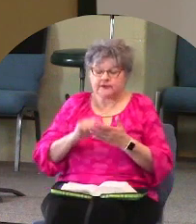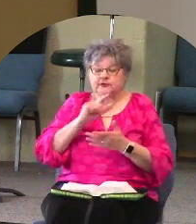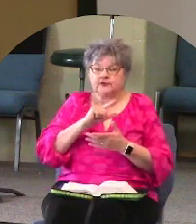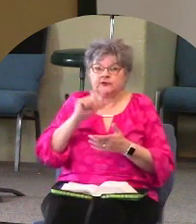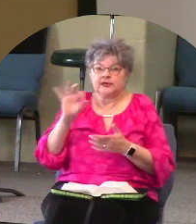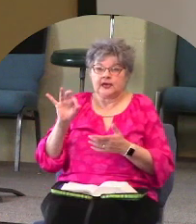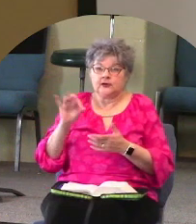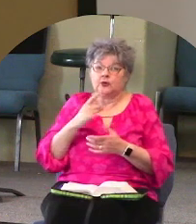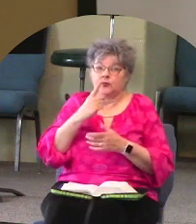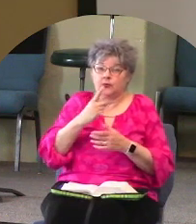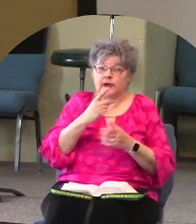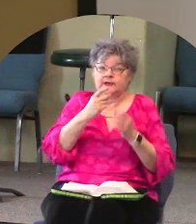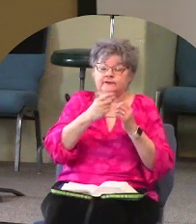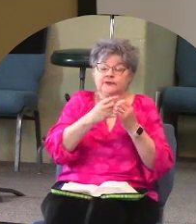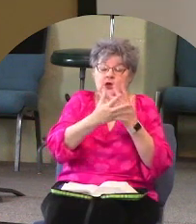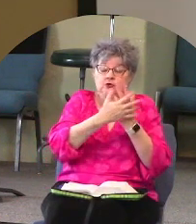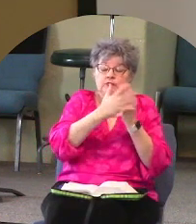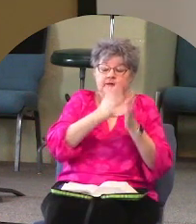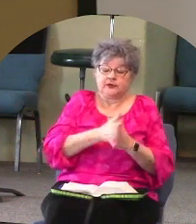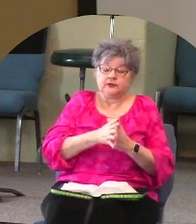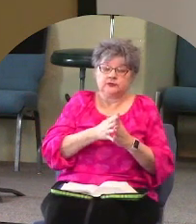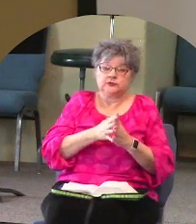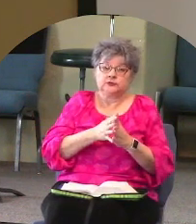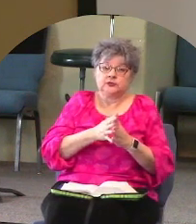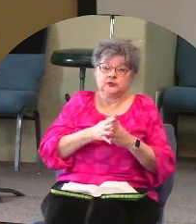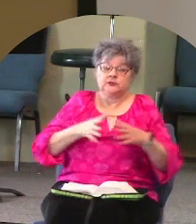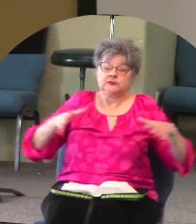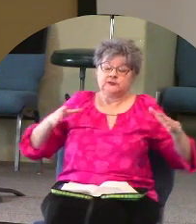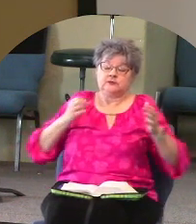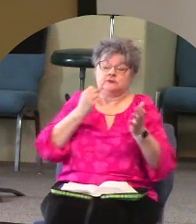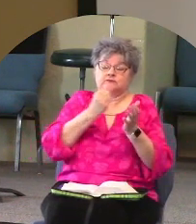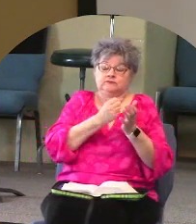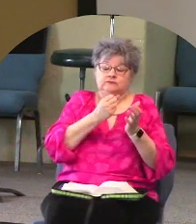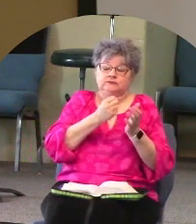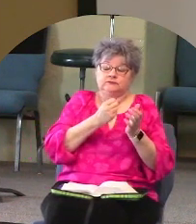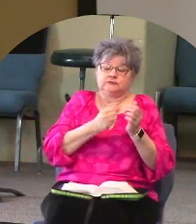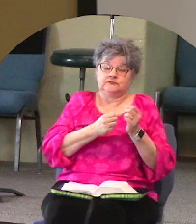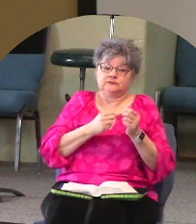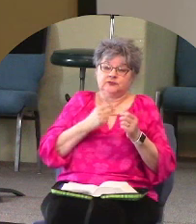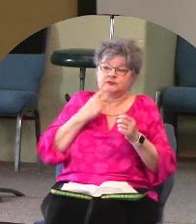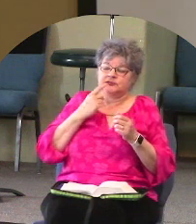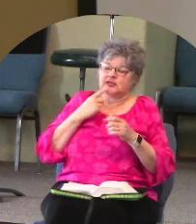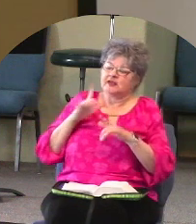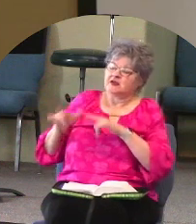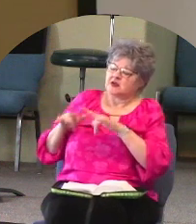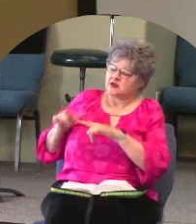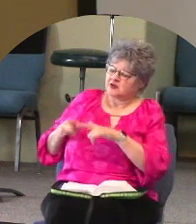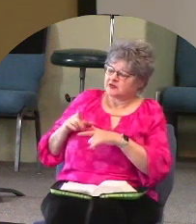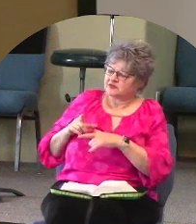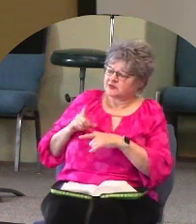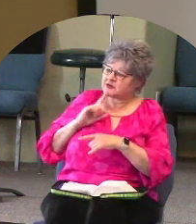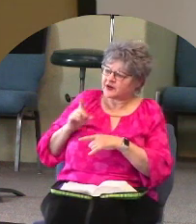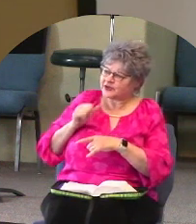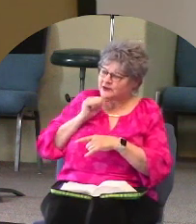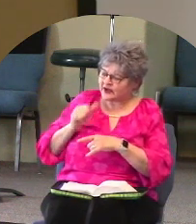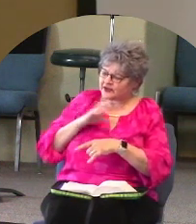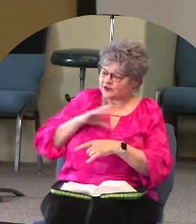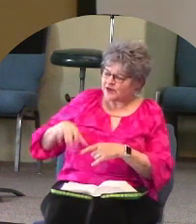the criminals who were hanging there was hurling abuse at him, saying, are you not the Christ? Save yourself and